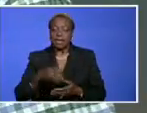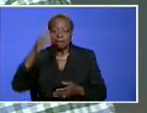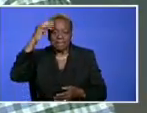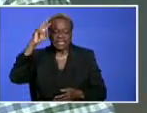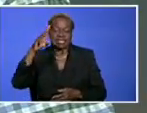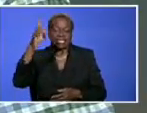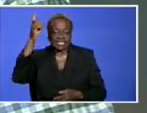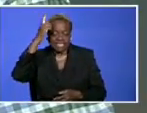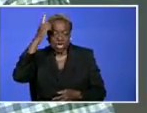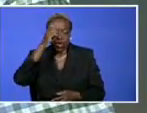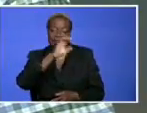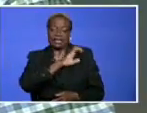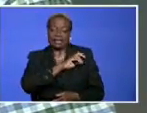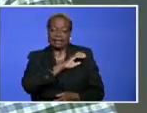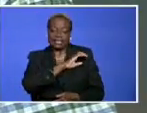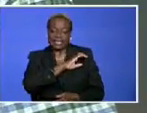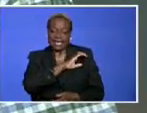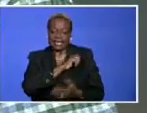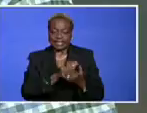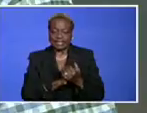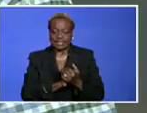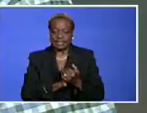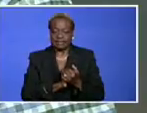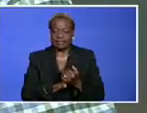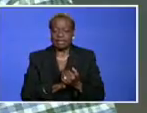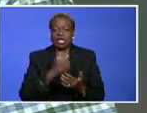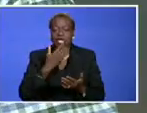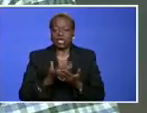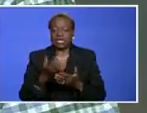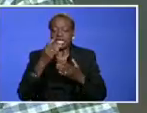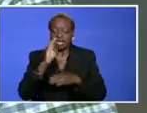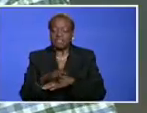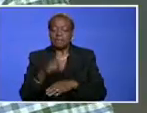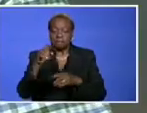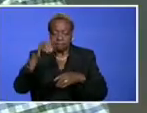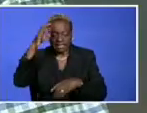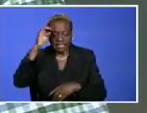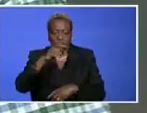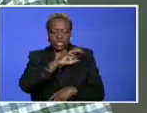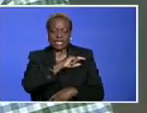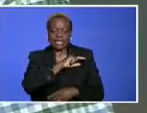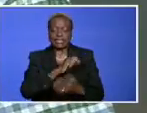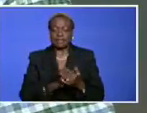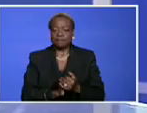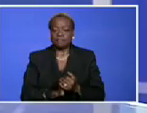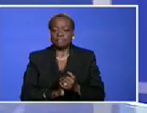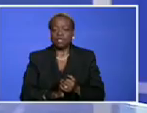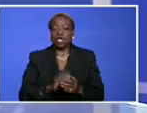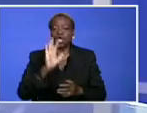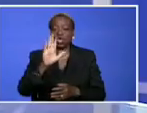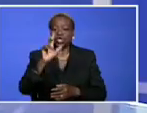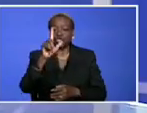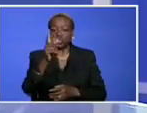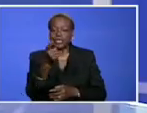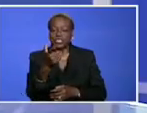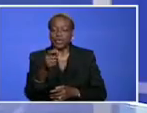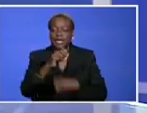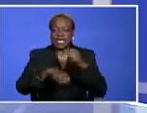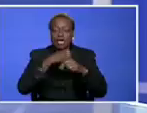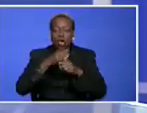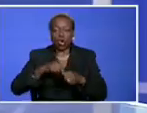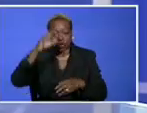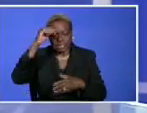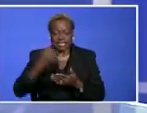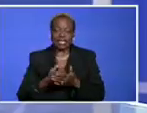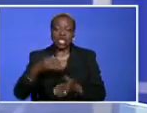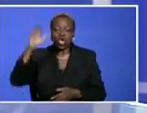colleague, joins us live on the Bahamas tonight. Good evening to you, Mr. Godet. Good evening. Now, your 21-year-old son, Christopher